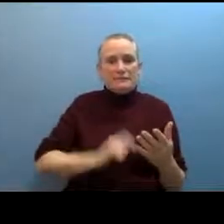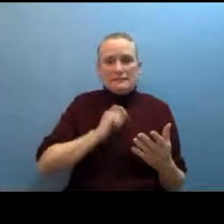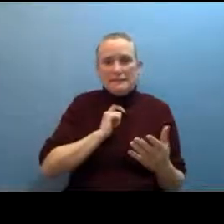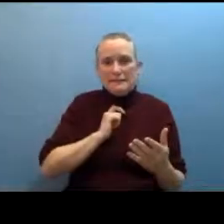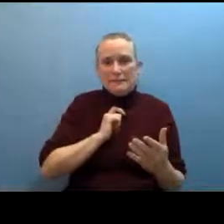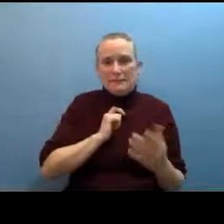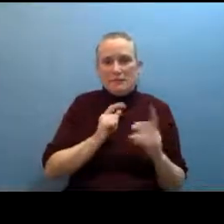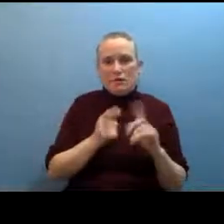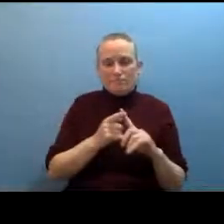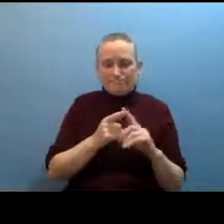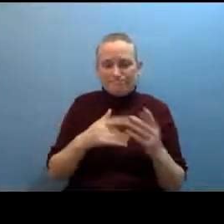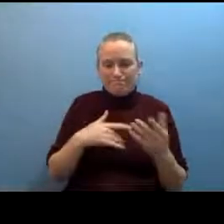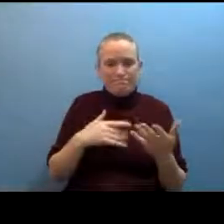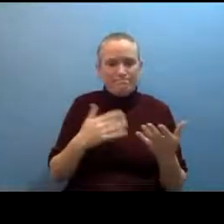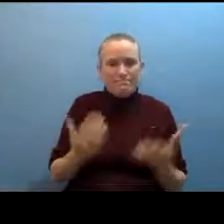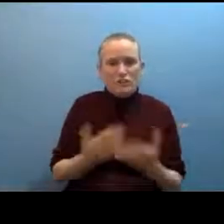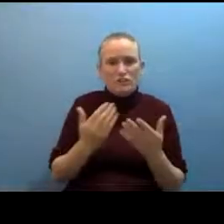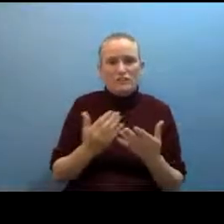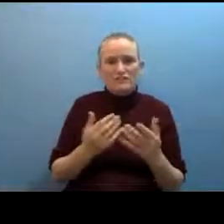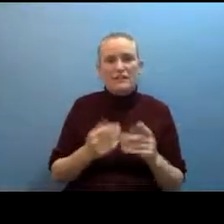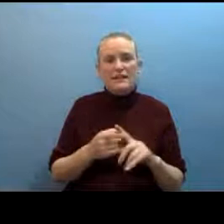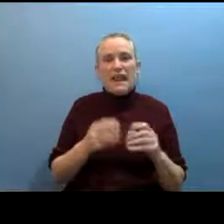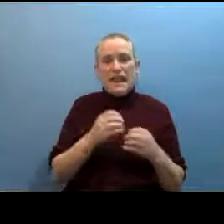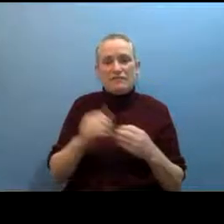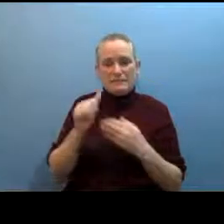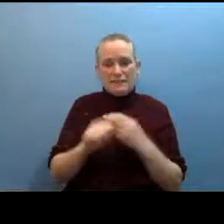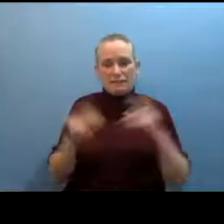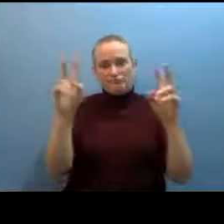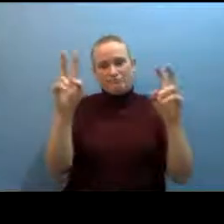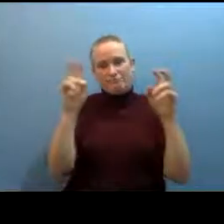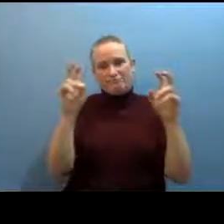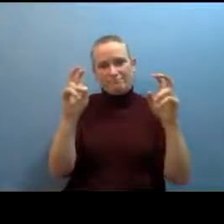self-worth. And a daily affirmation can be really helpful with this. So